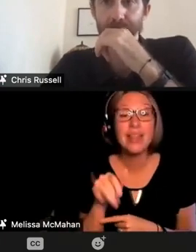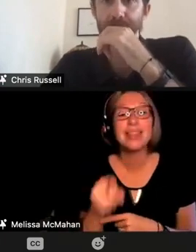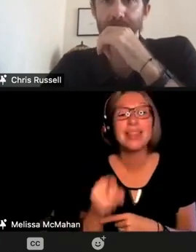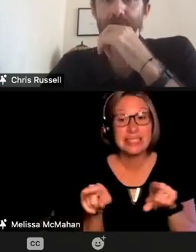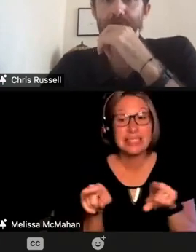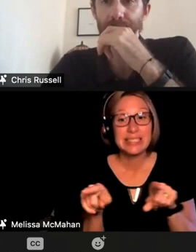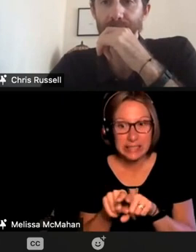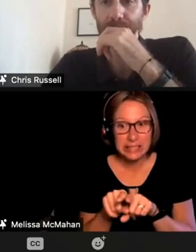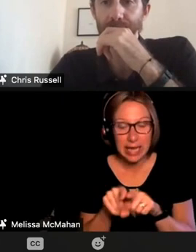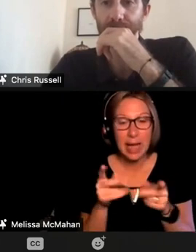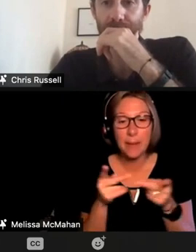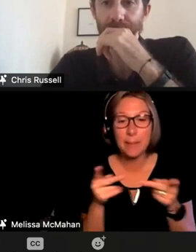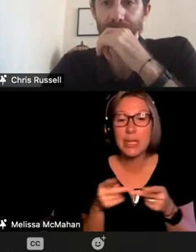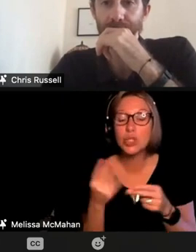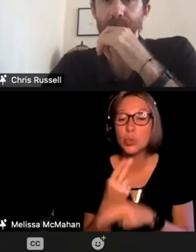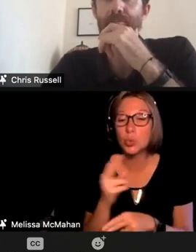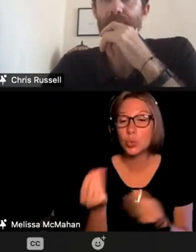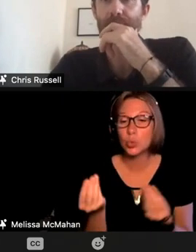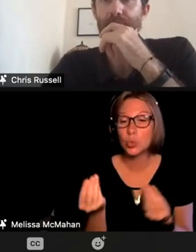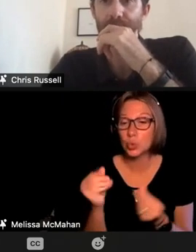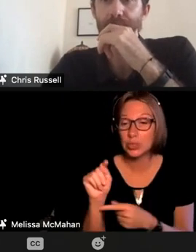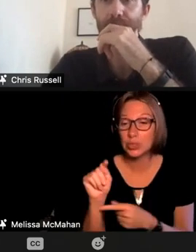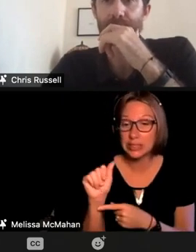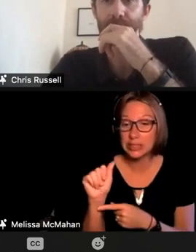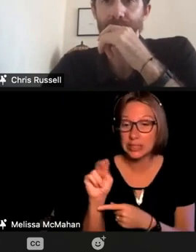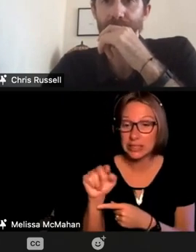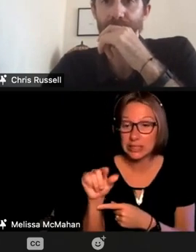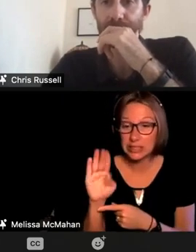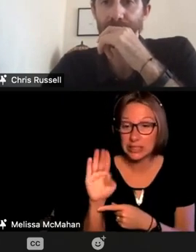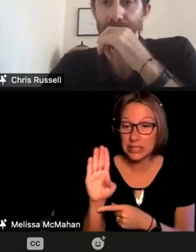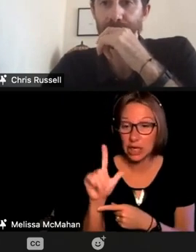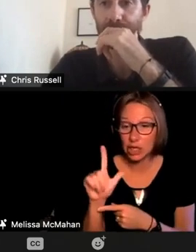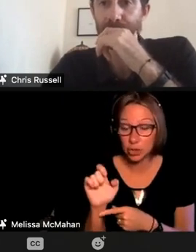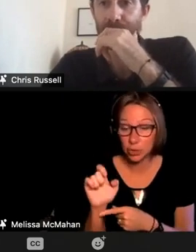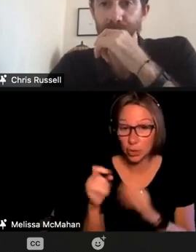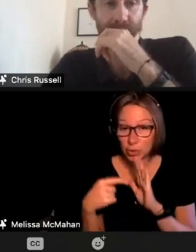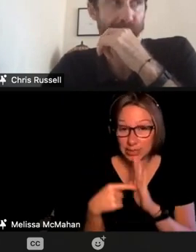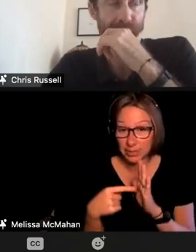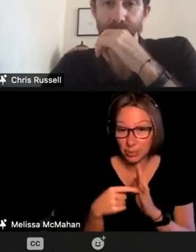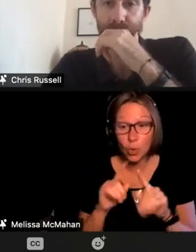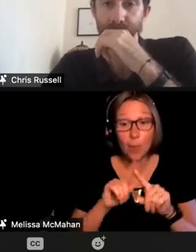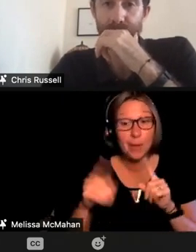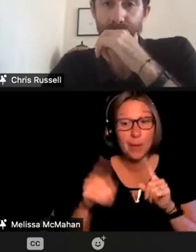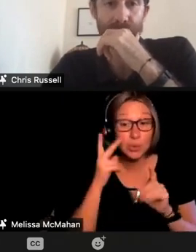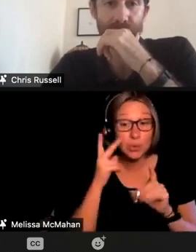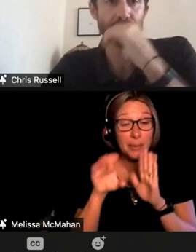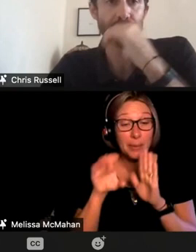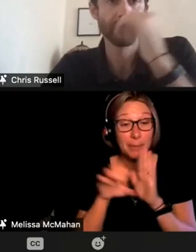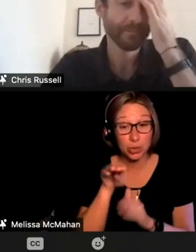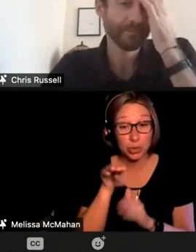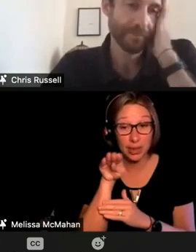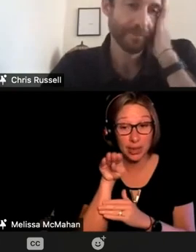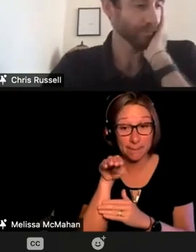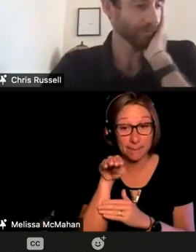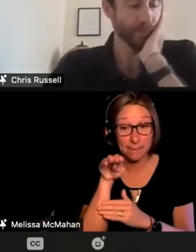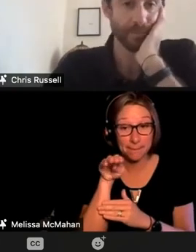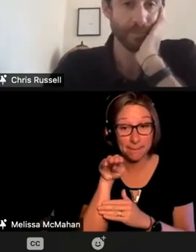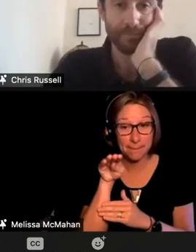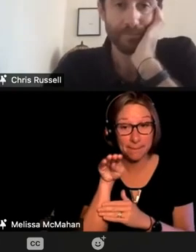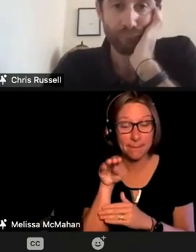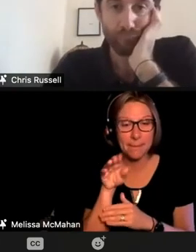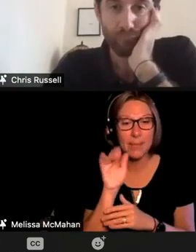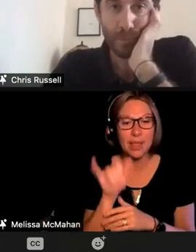tangible symbols will come in. But as you can see, that picture on top is one of those, what was